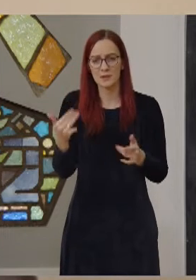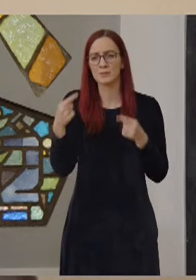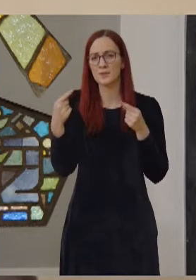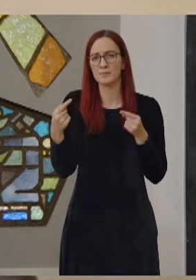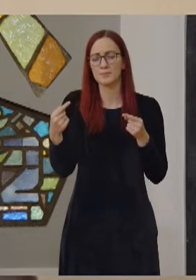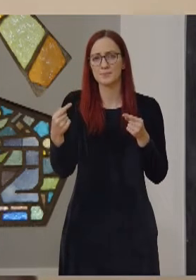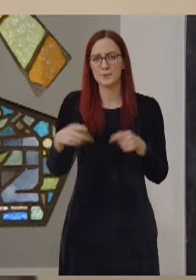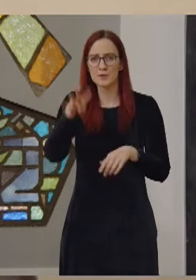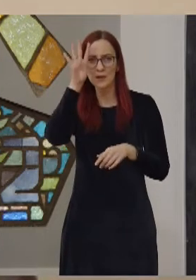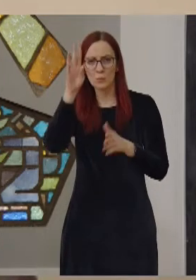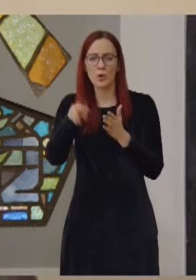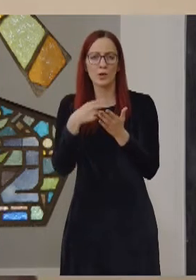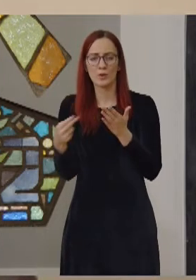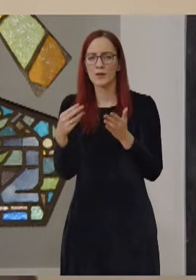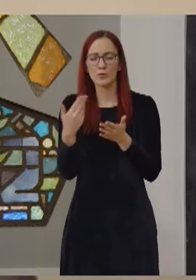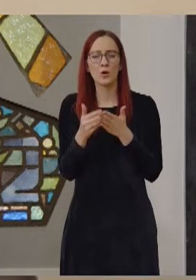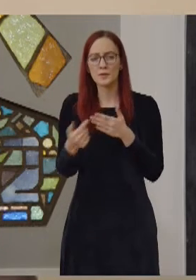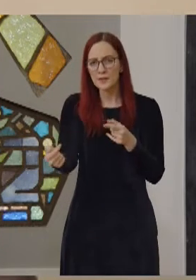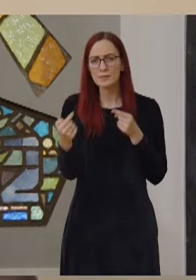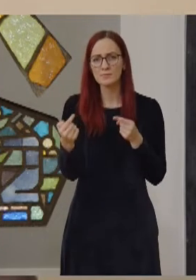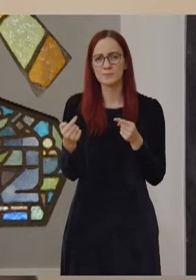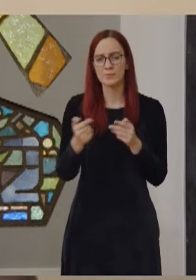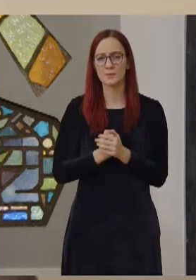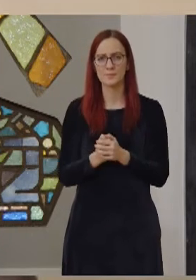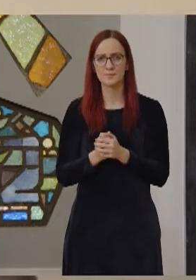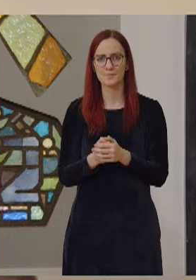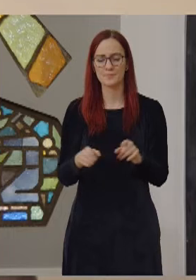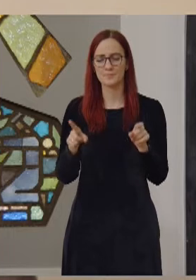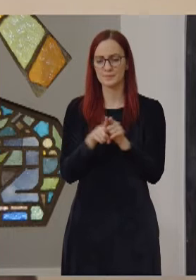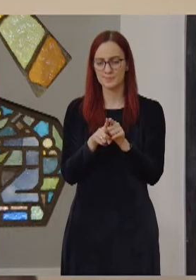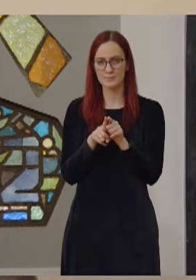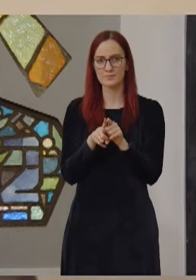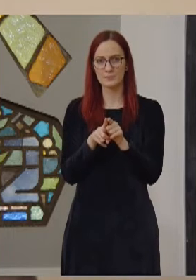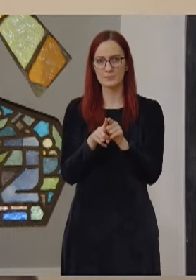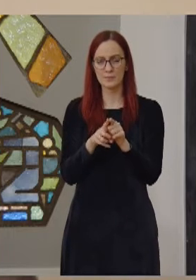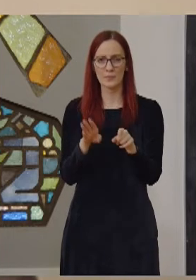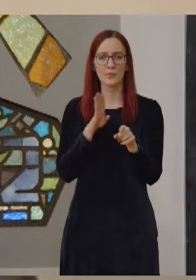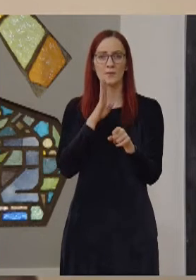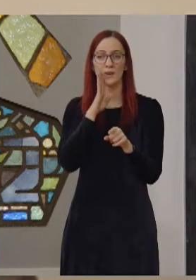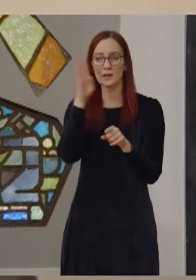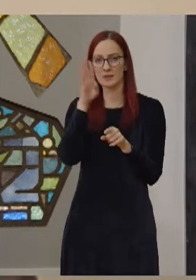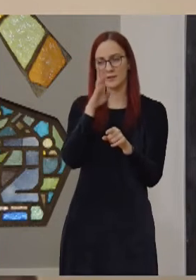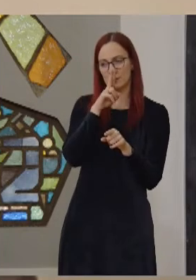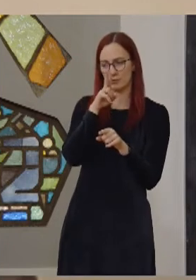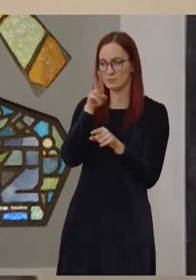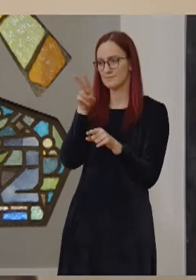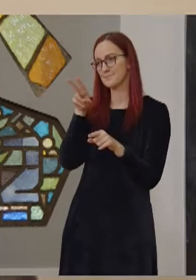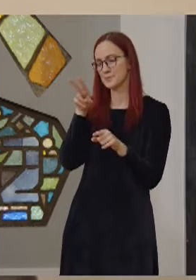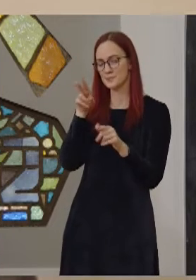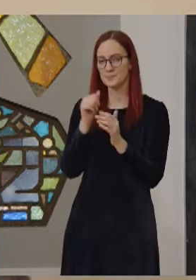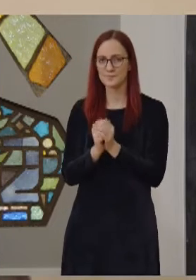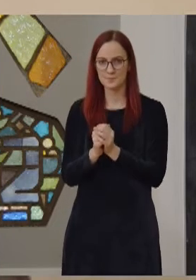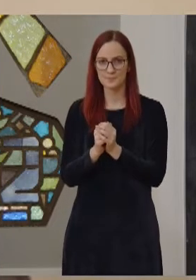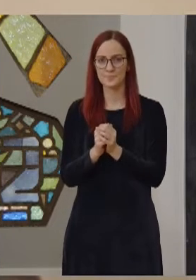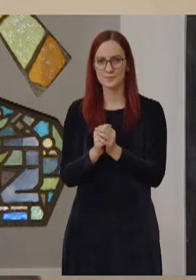values. Whereas now the situation with regard to the Istanbul Convention,